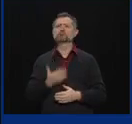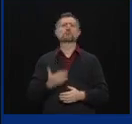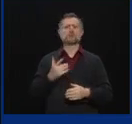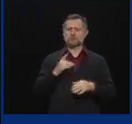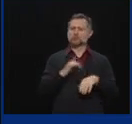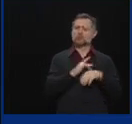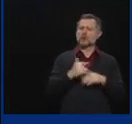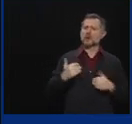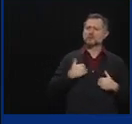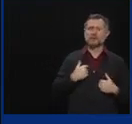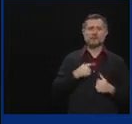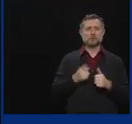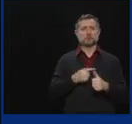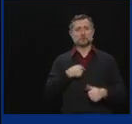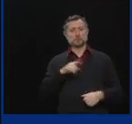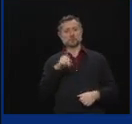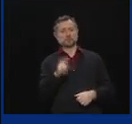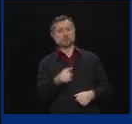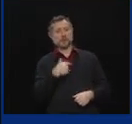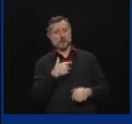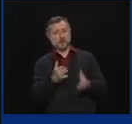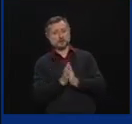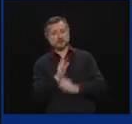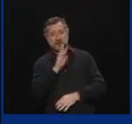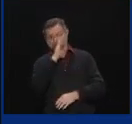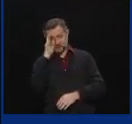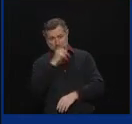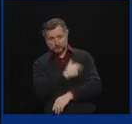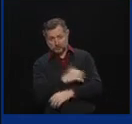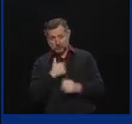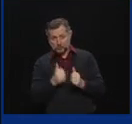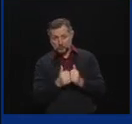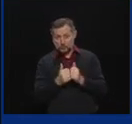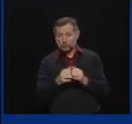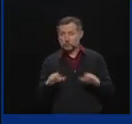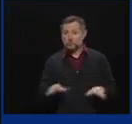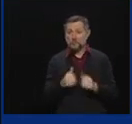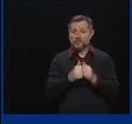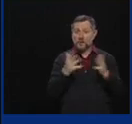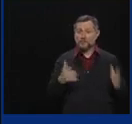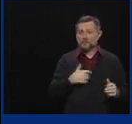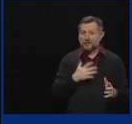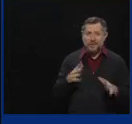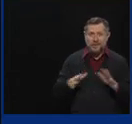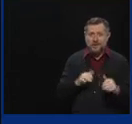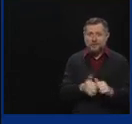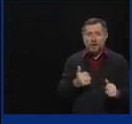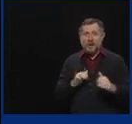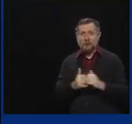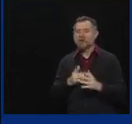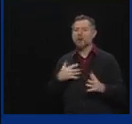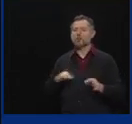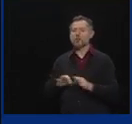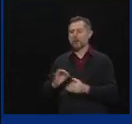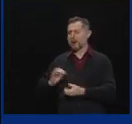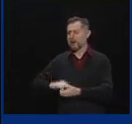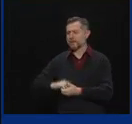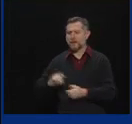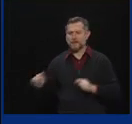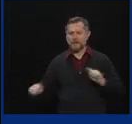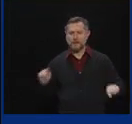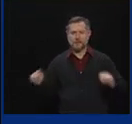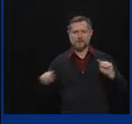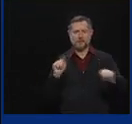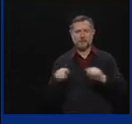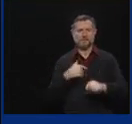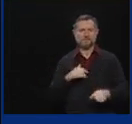we ask is, have you done everything you possibly can to avoid this? I mean, it's a collaborative approach that we're taking as well. We're very conscious of this. We're